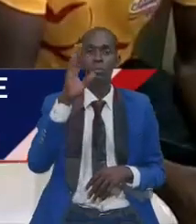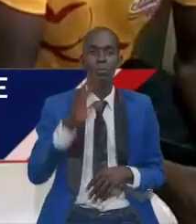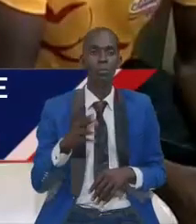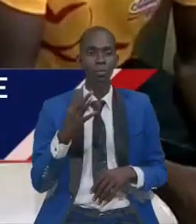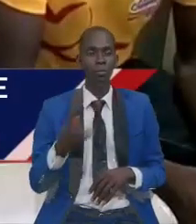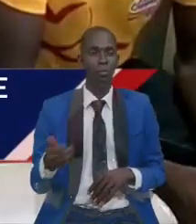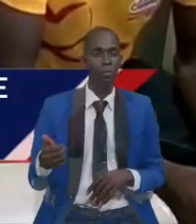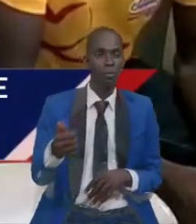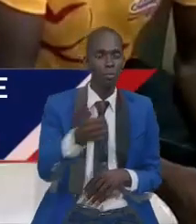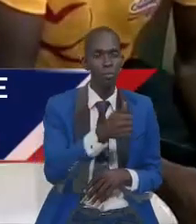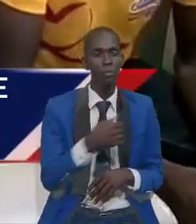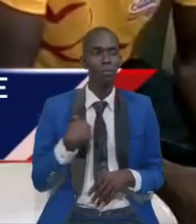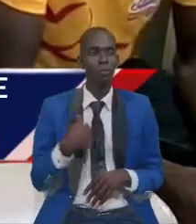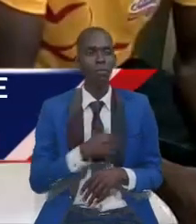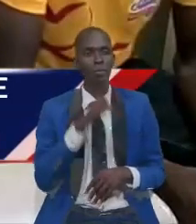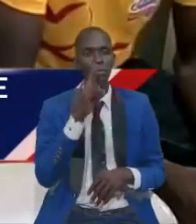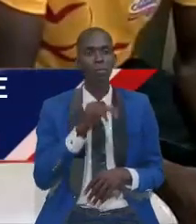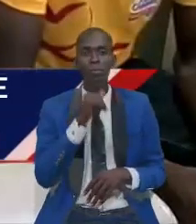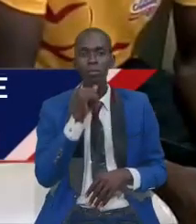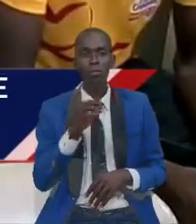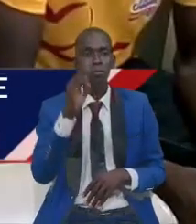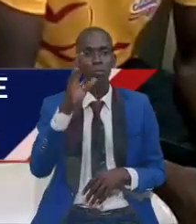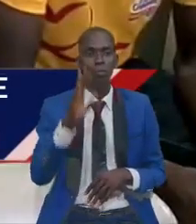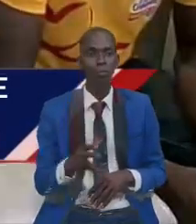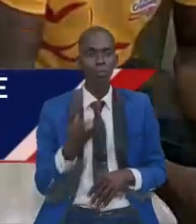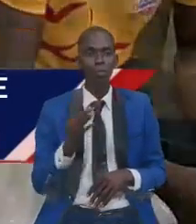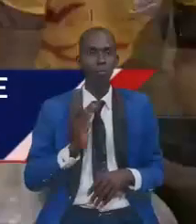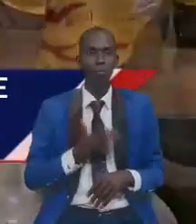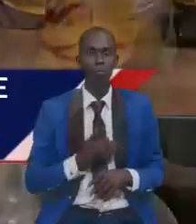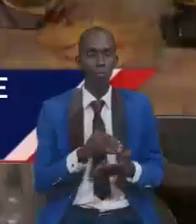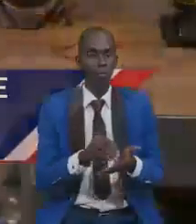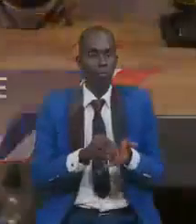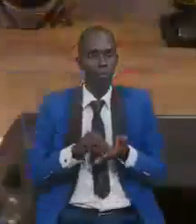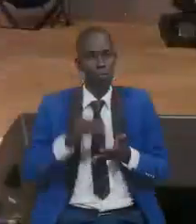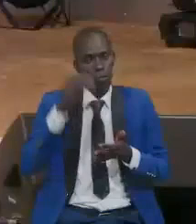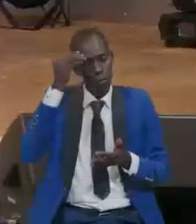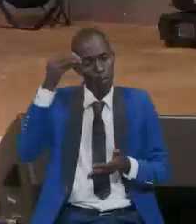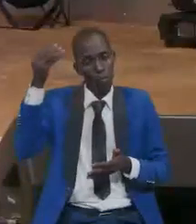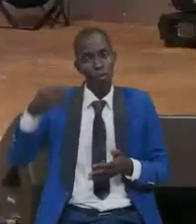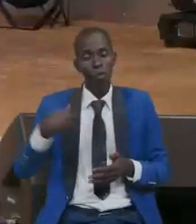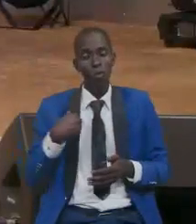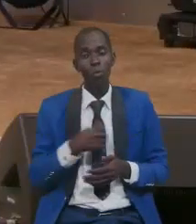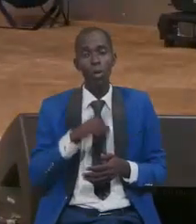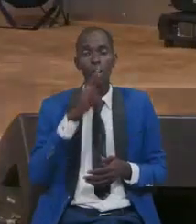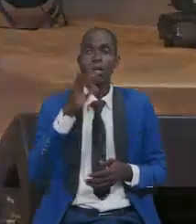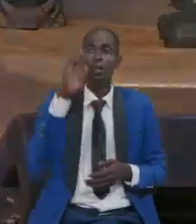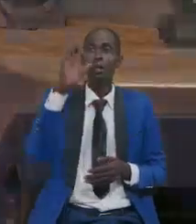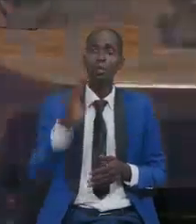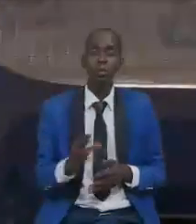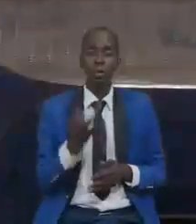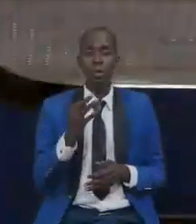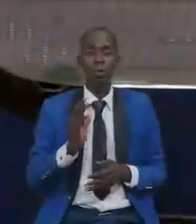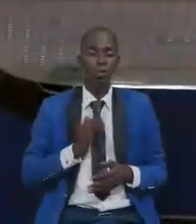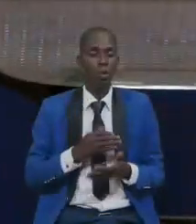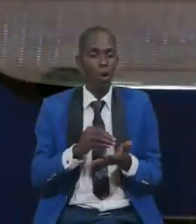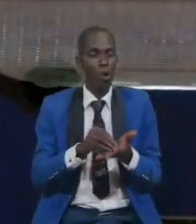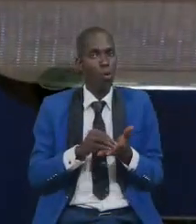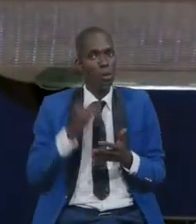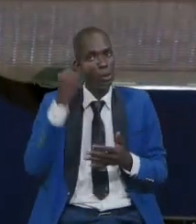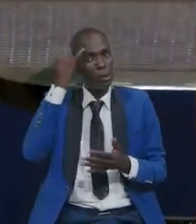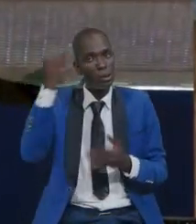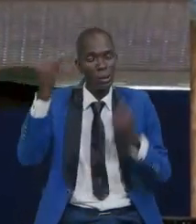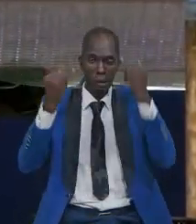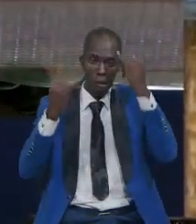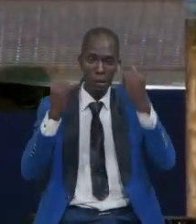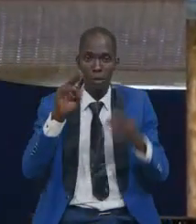We're not ministers of our own opinion. We're not ministers of our own ideology. We're